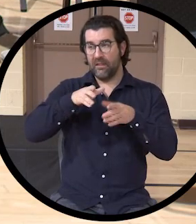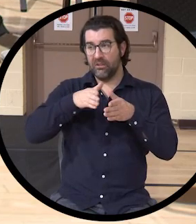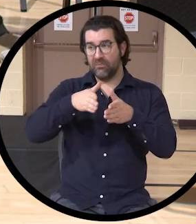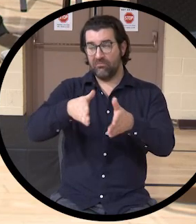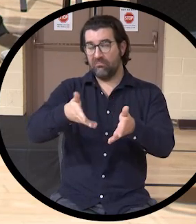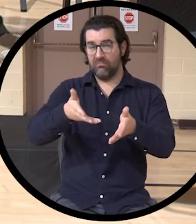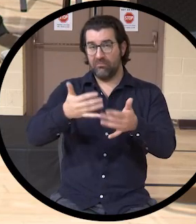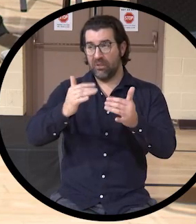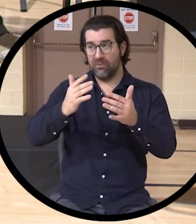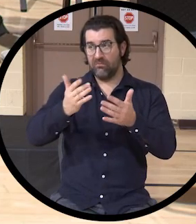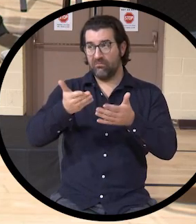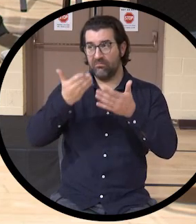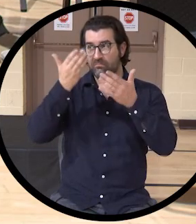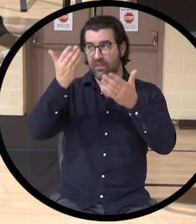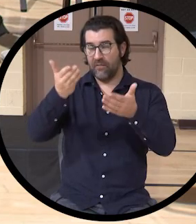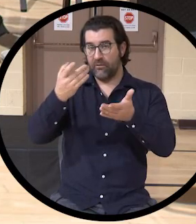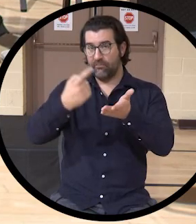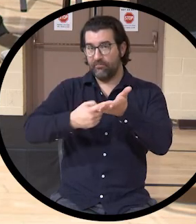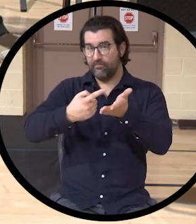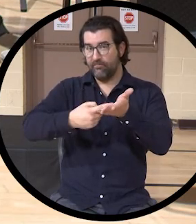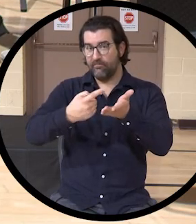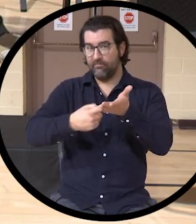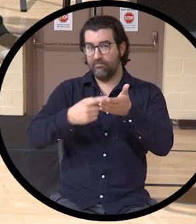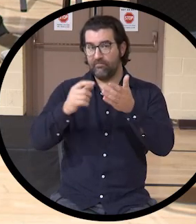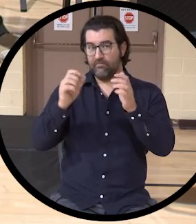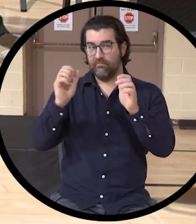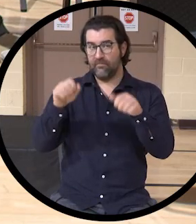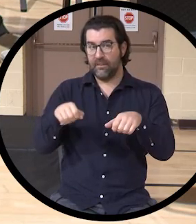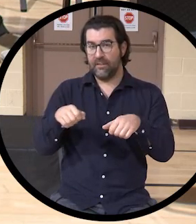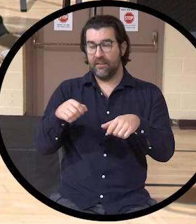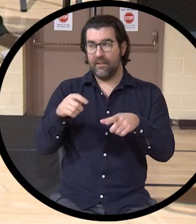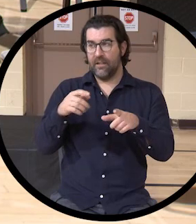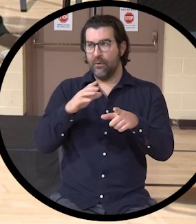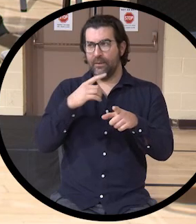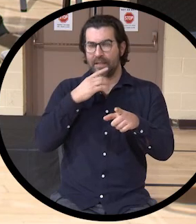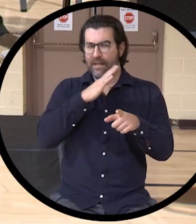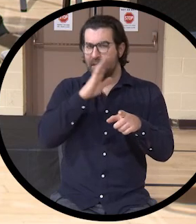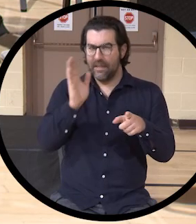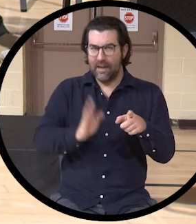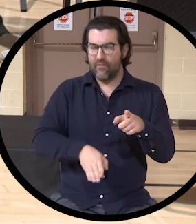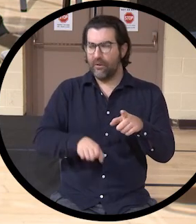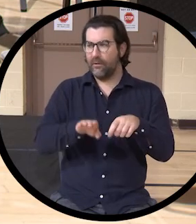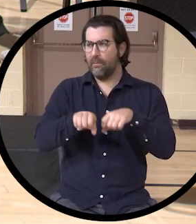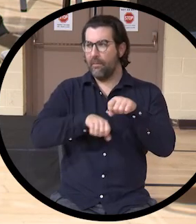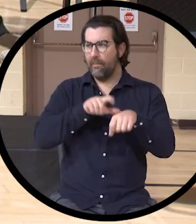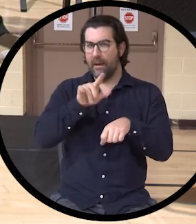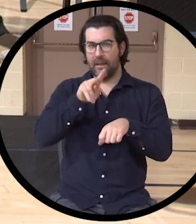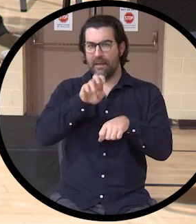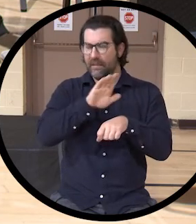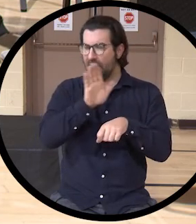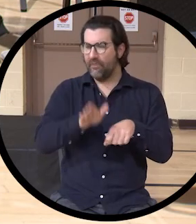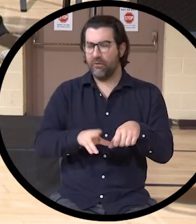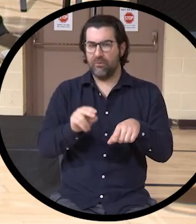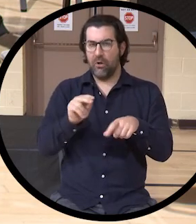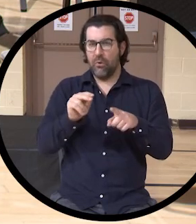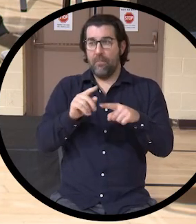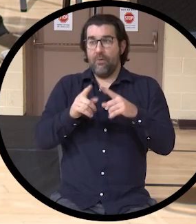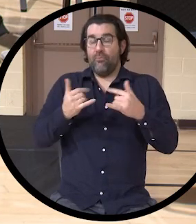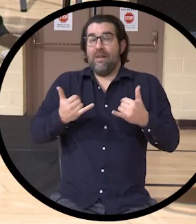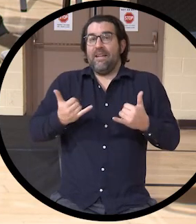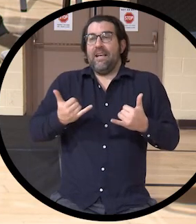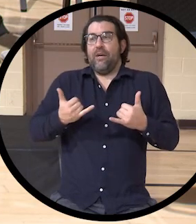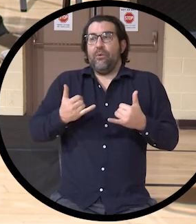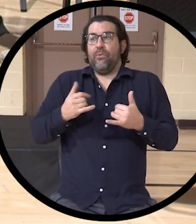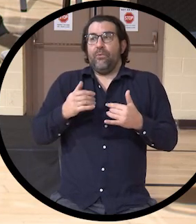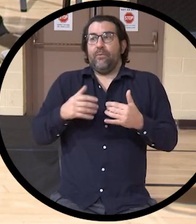the future, there's no reason that this will, is saying that we'll never have bike lanes in some of these other areas. It's just not within the project scope, what we're